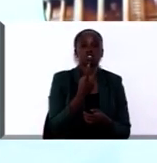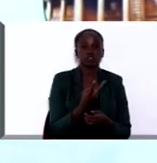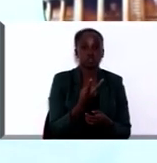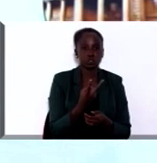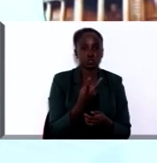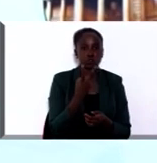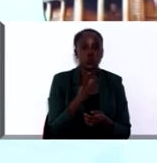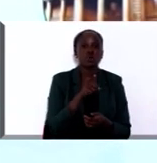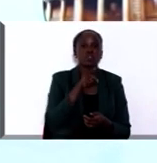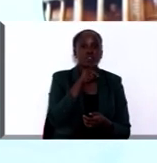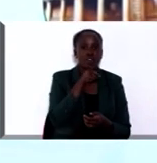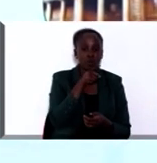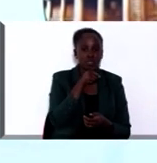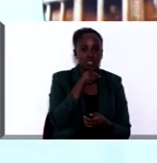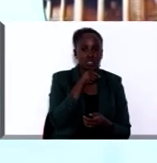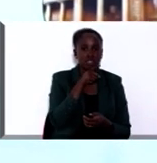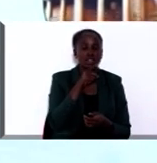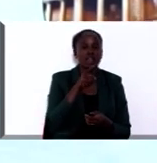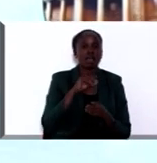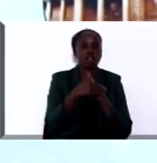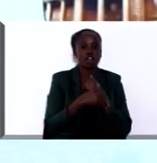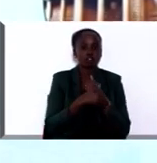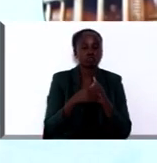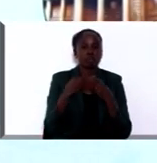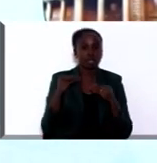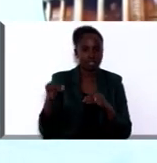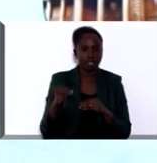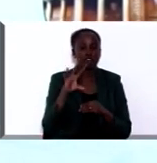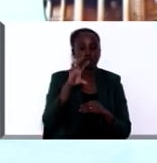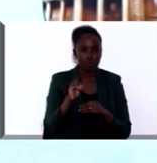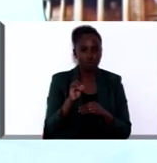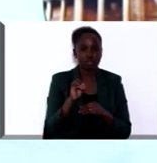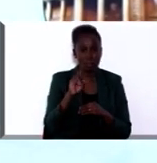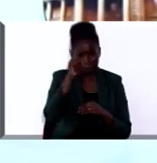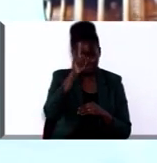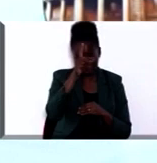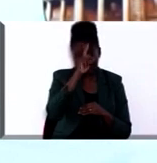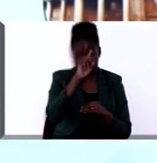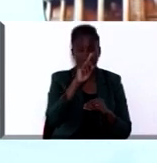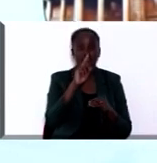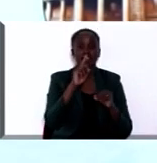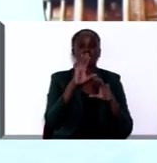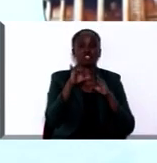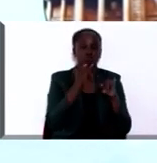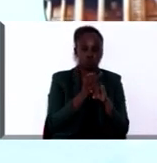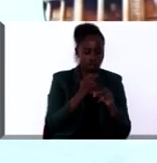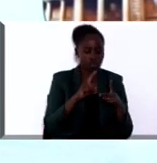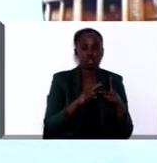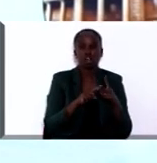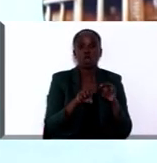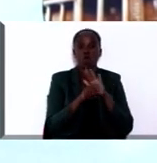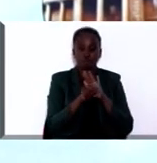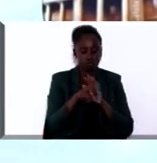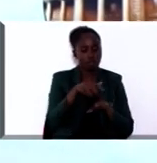Of the 2,000 township businesses, the 50 black industrialists, the 50 black commercial